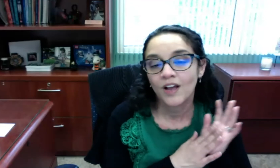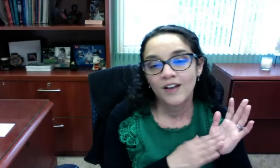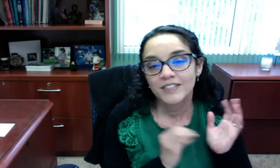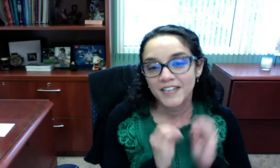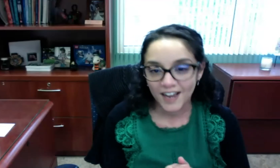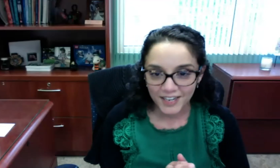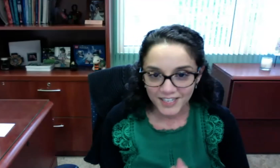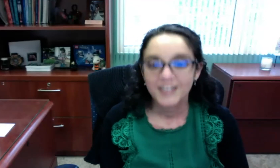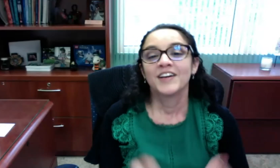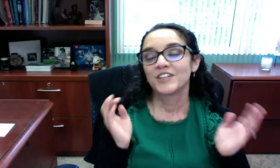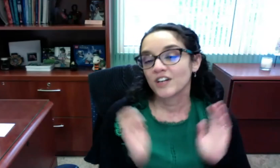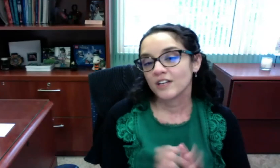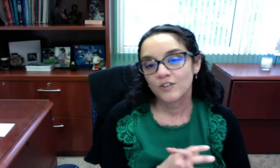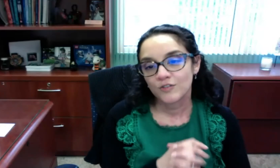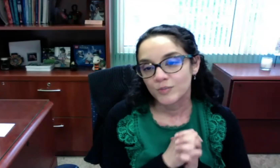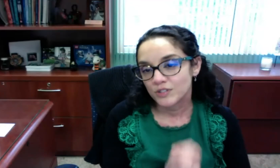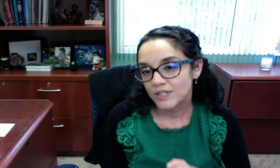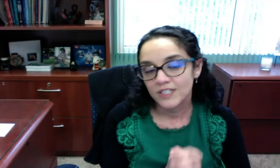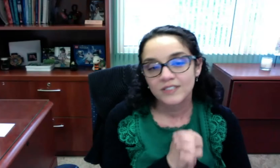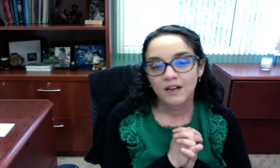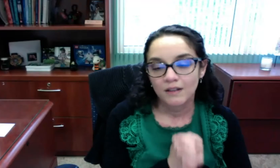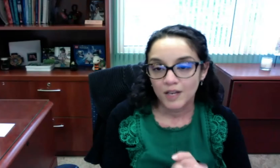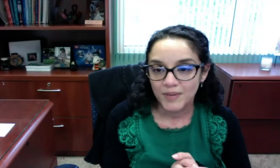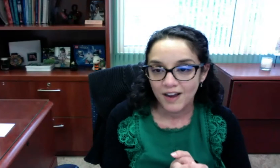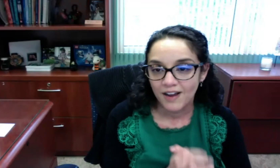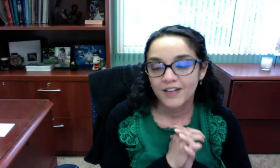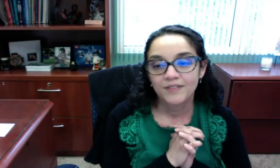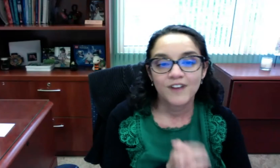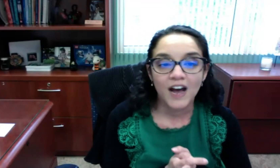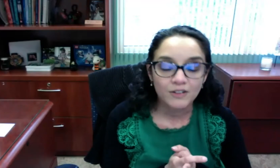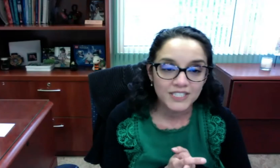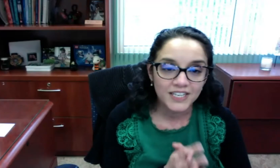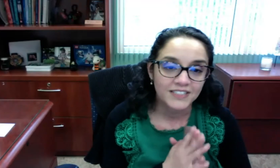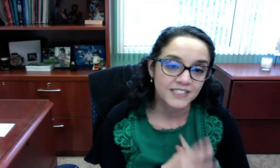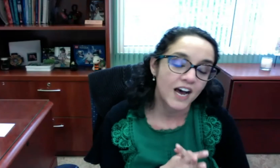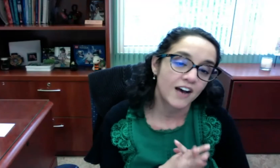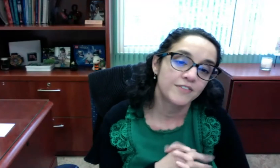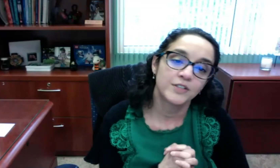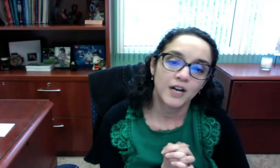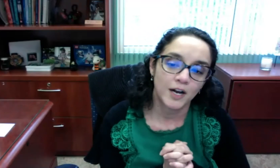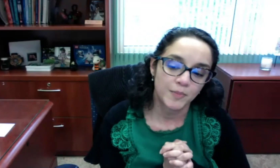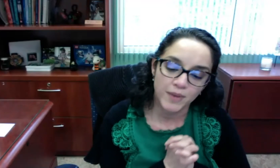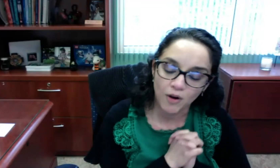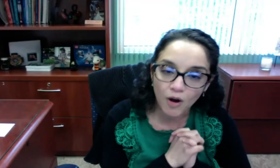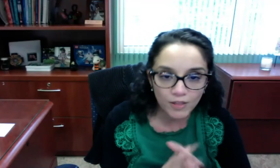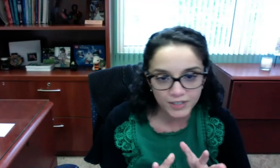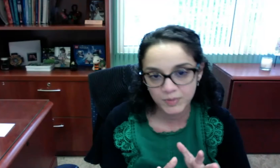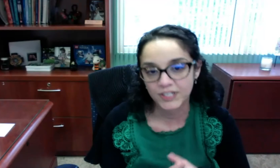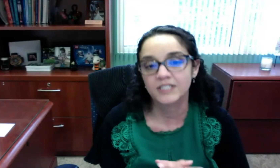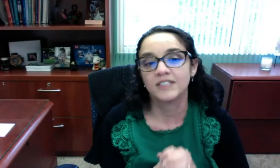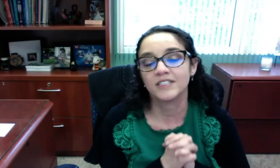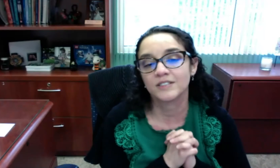So tonight, you're going to hear from students, alumni, faculty, and staff about all